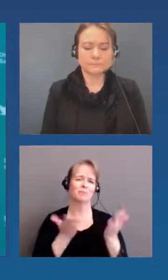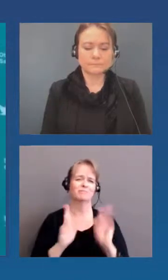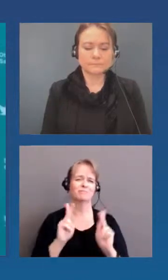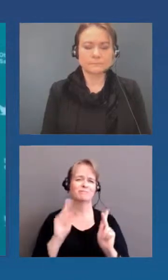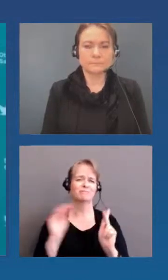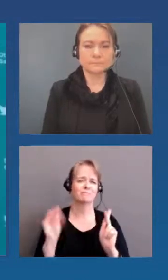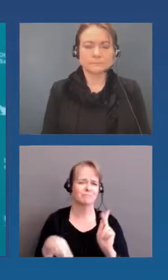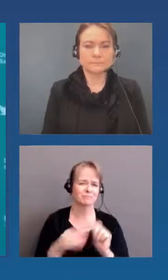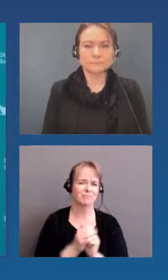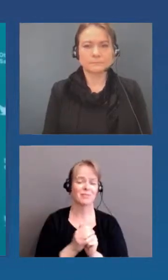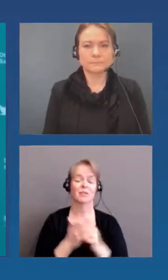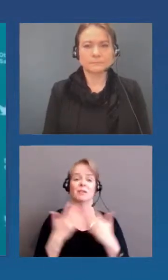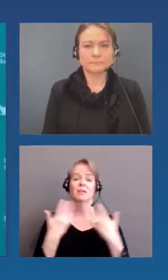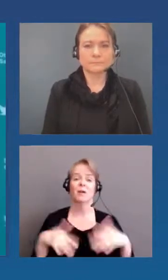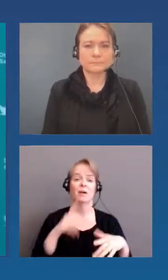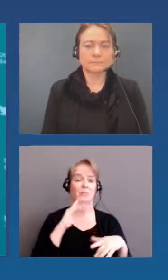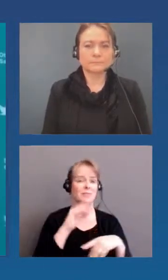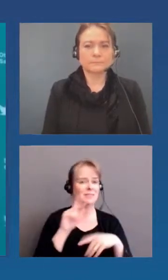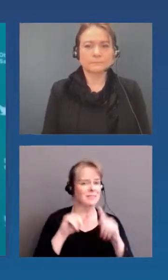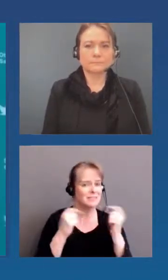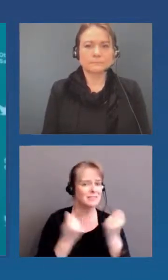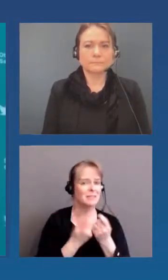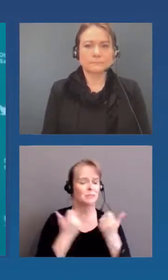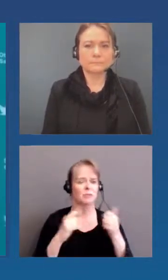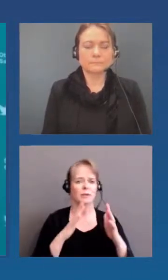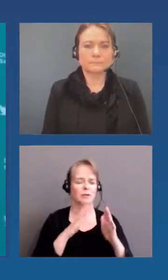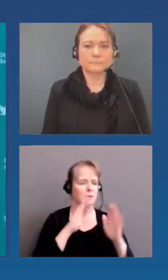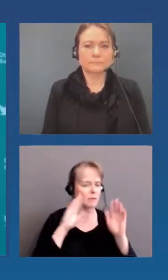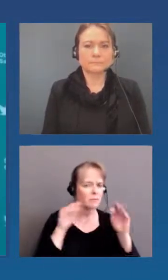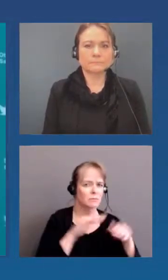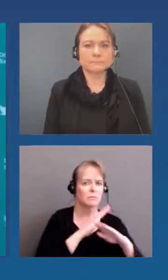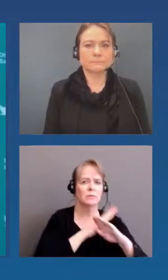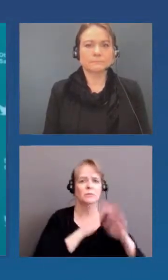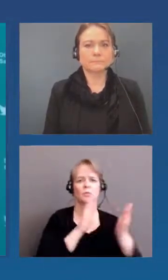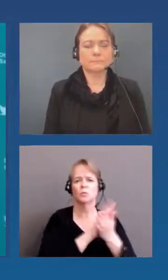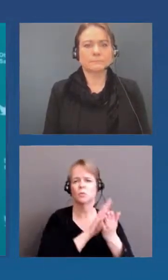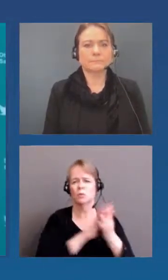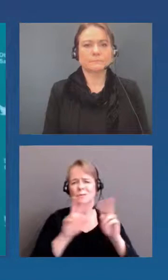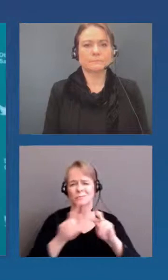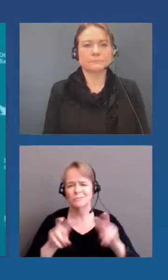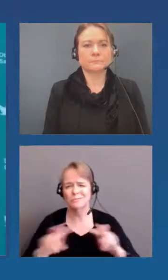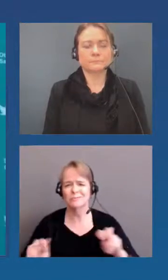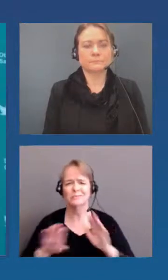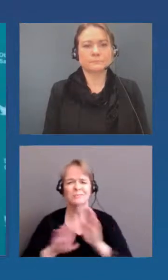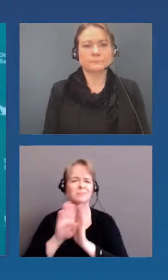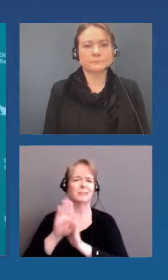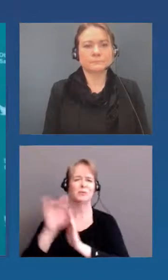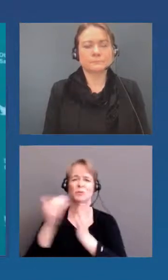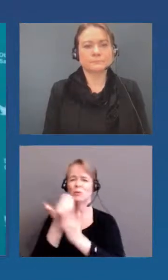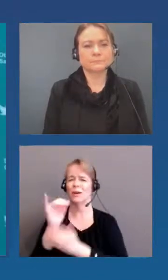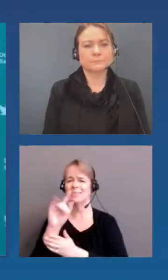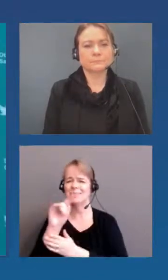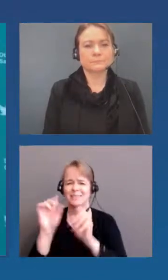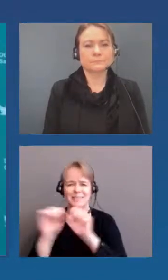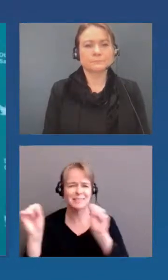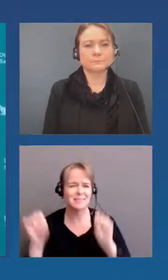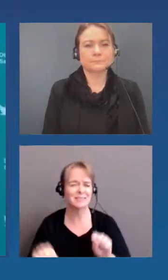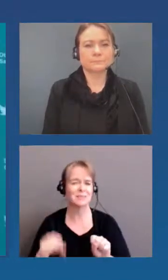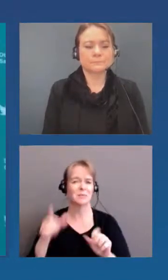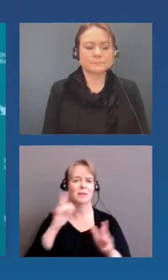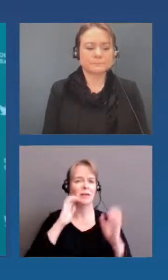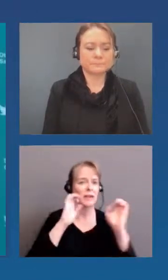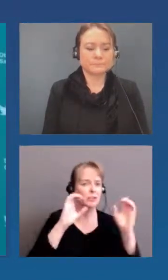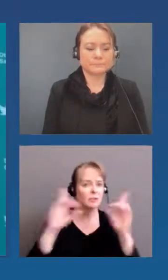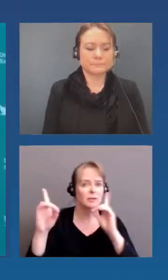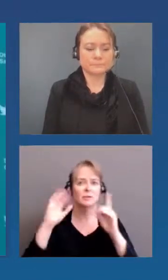supporting schools, they're building new IT systems, analyzing data, scheduling staff, engaging community leaders,